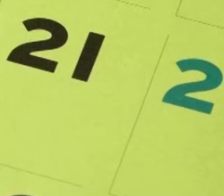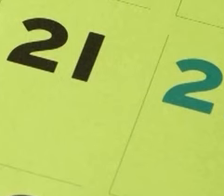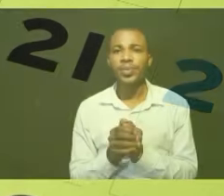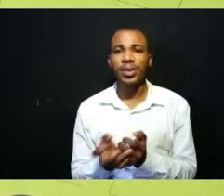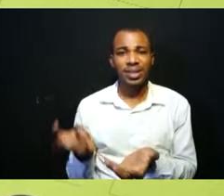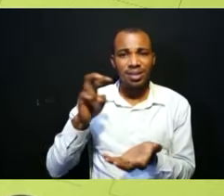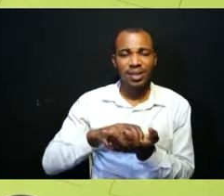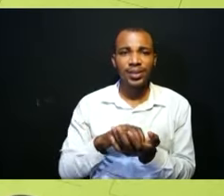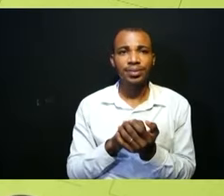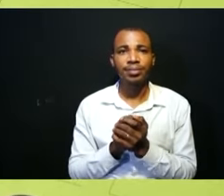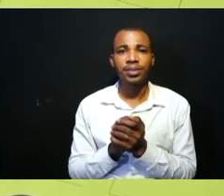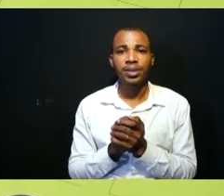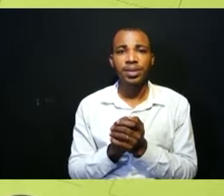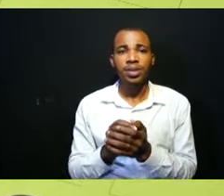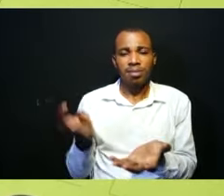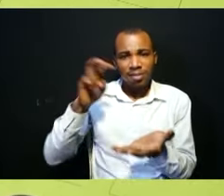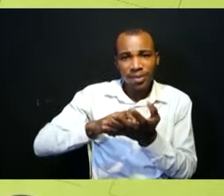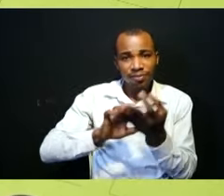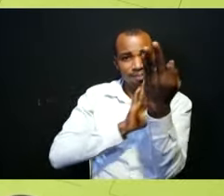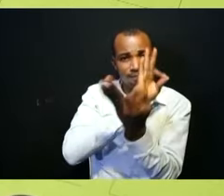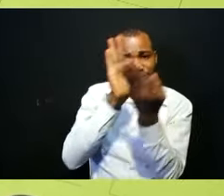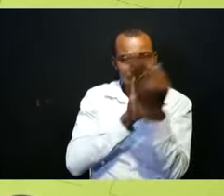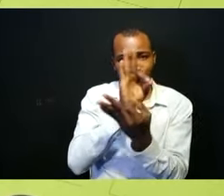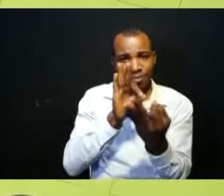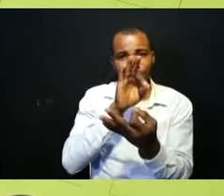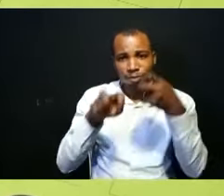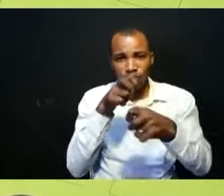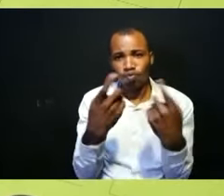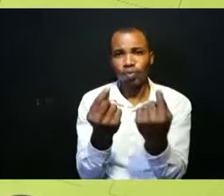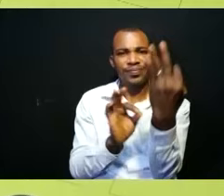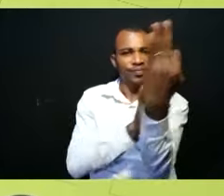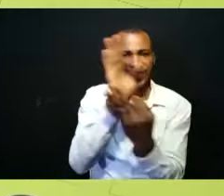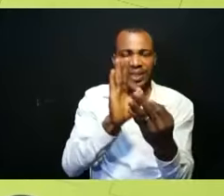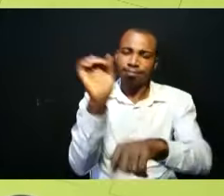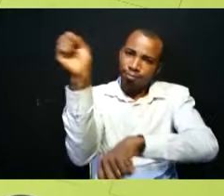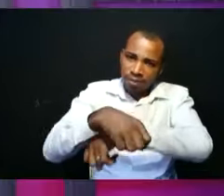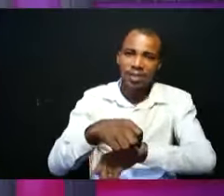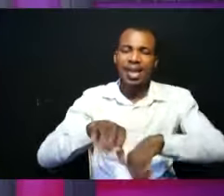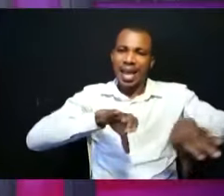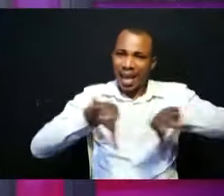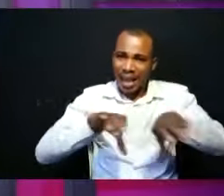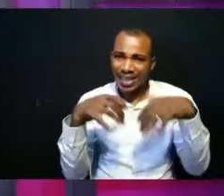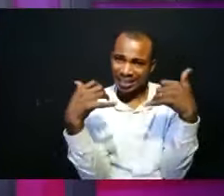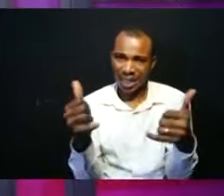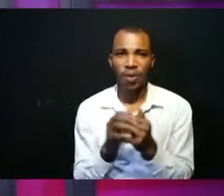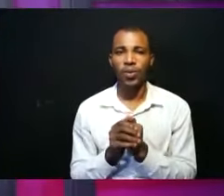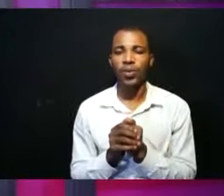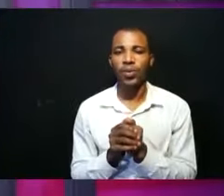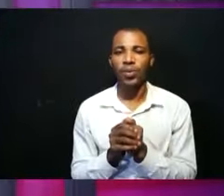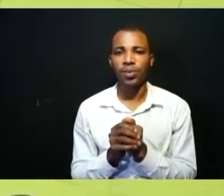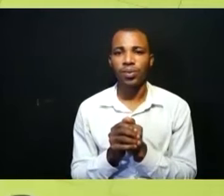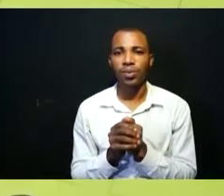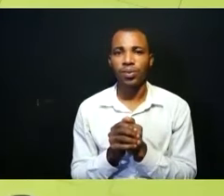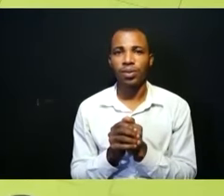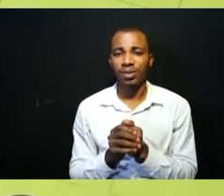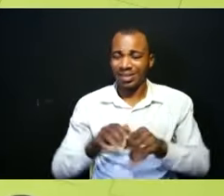You have to stop worrying. And do something about your situation. And do it now. Do